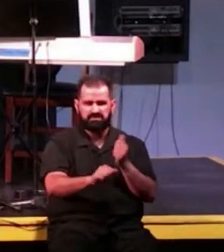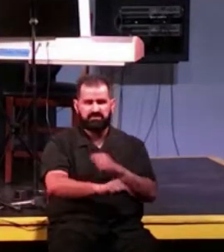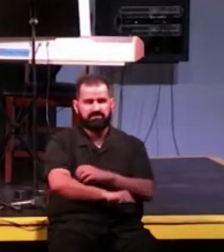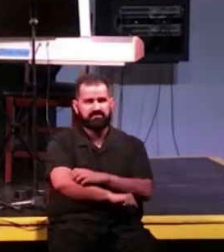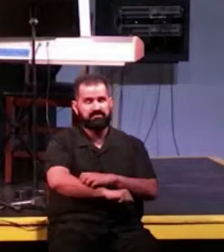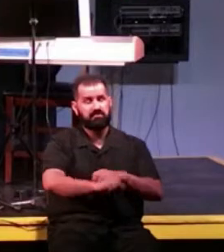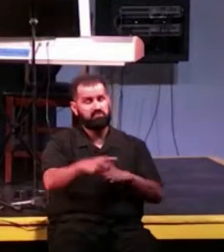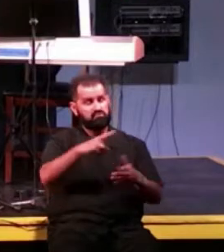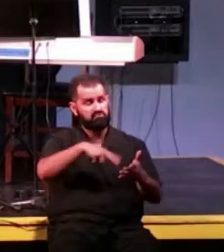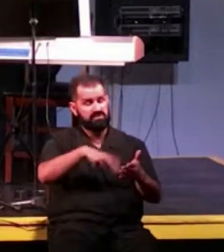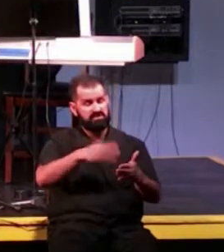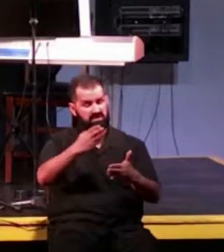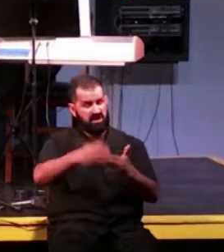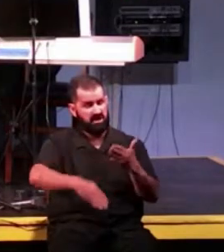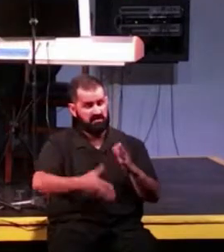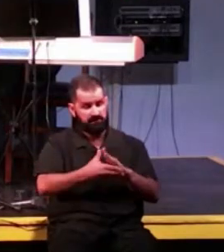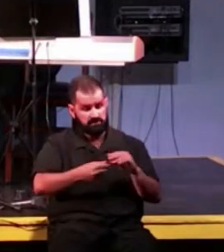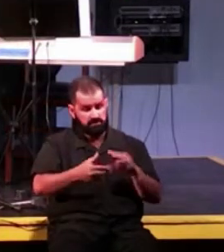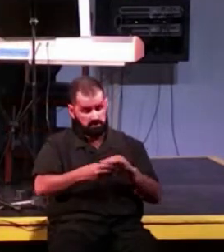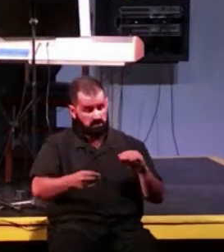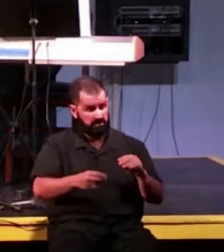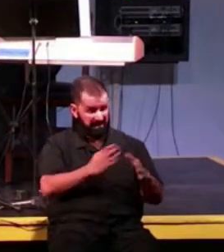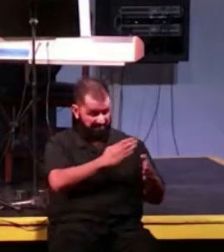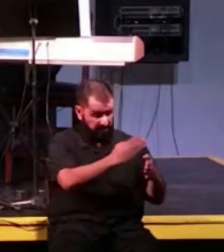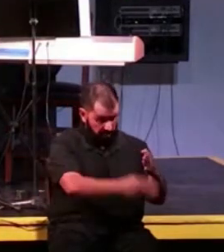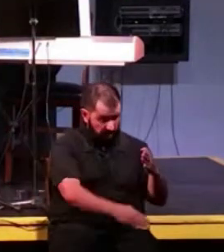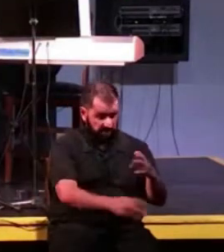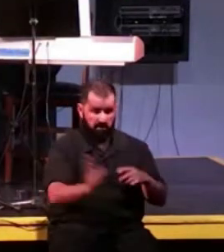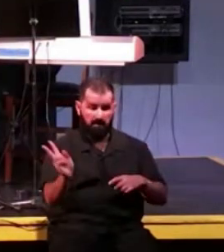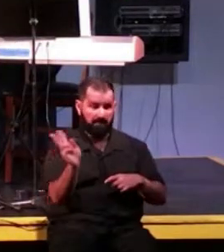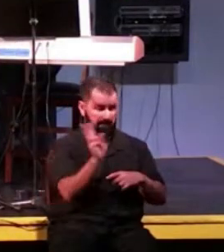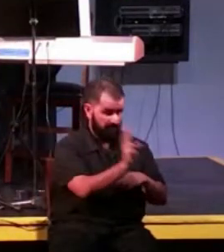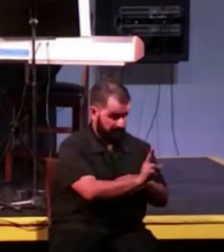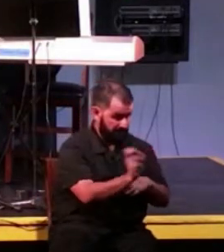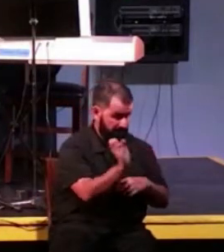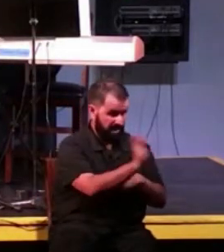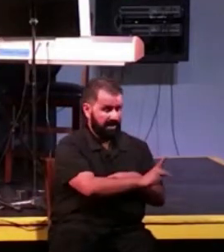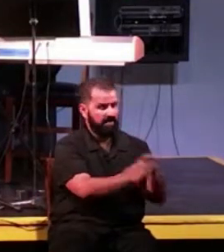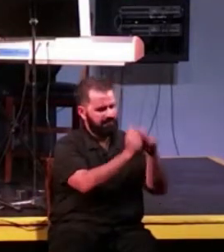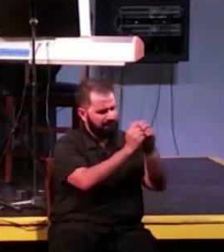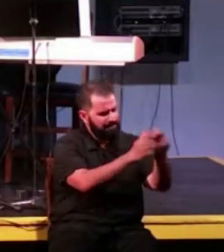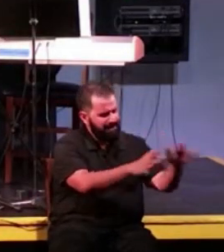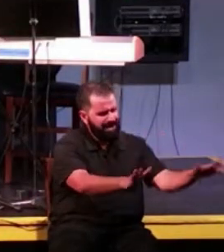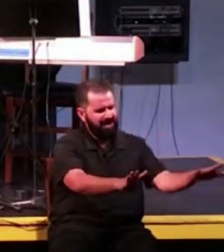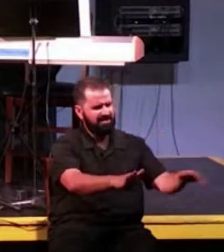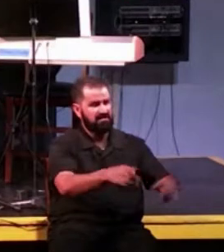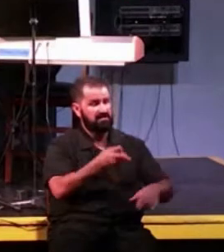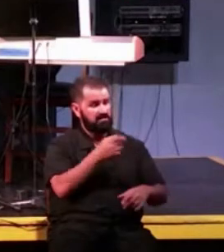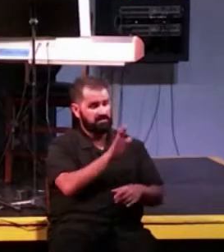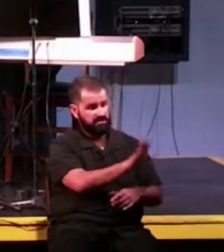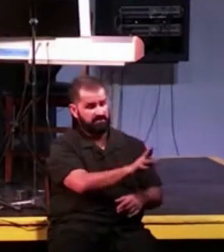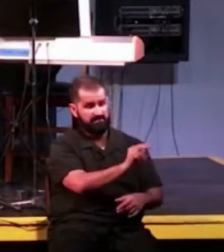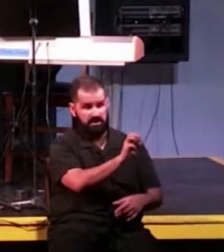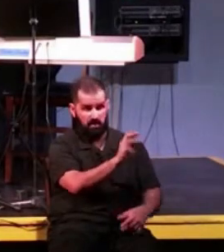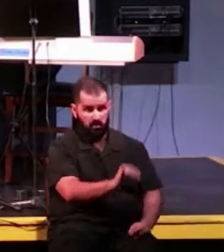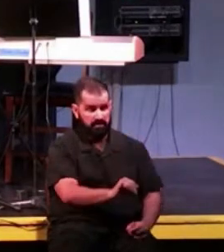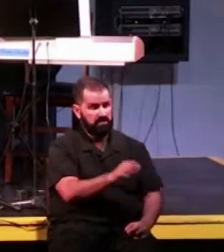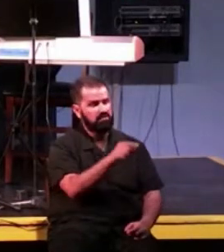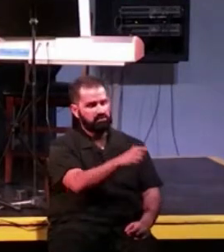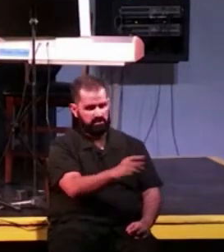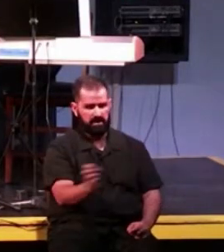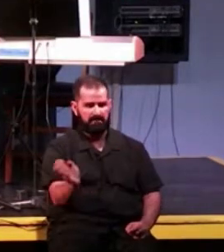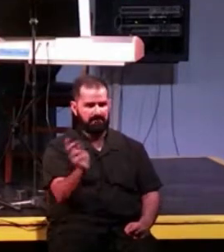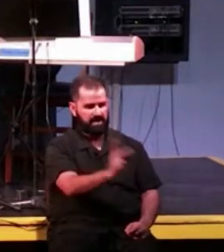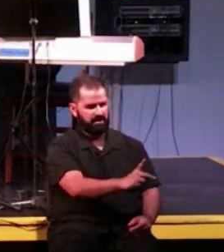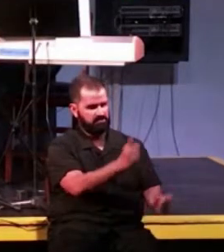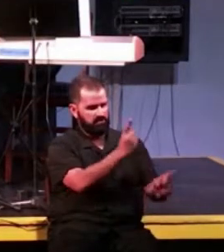You read the end of Ruth, he came through, he blessed her. We know that through Ruth, because of Naomi, she got him into the